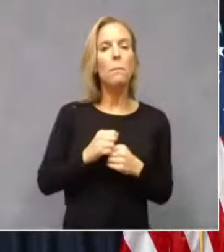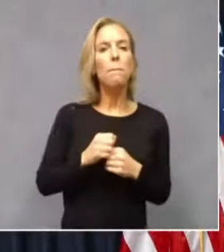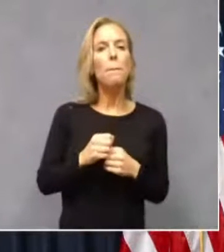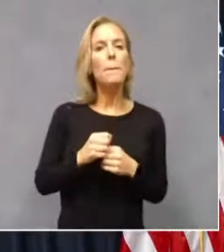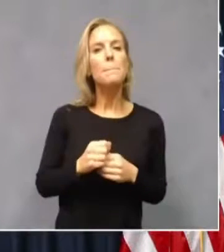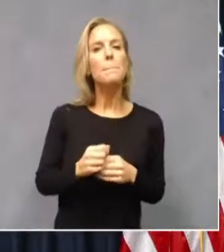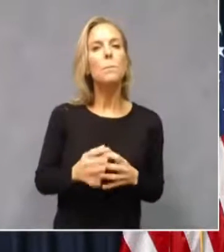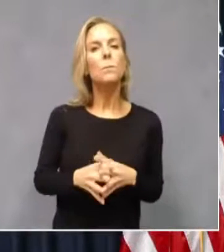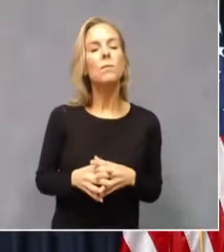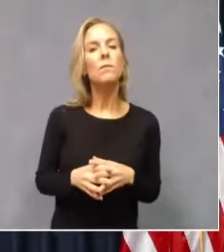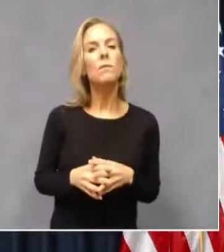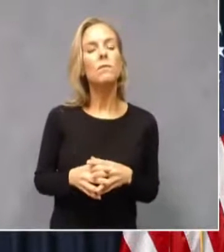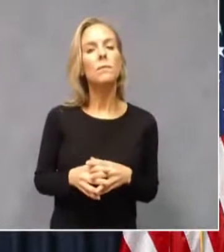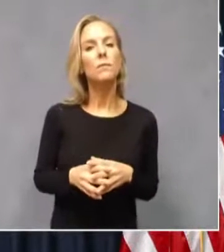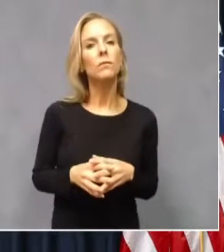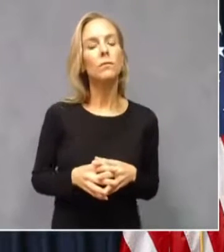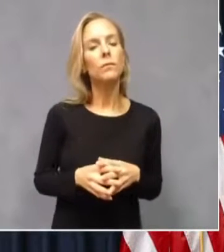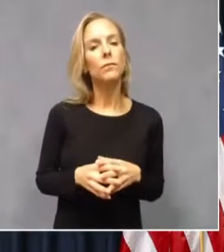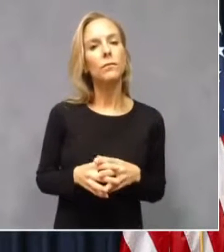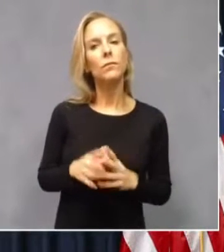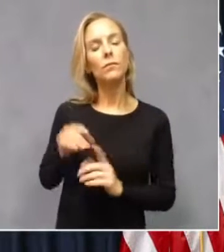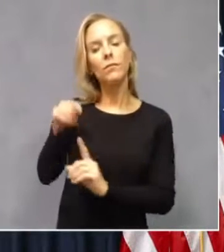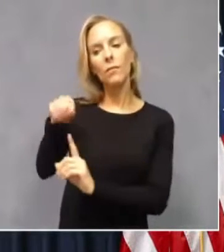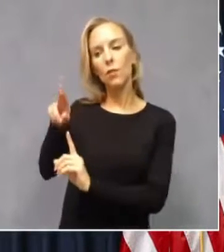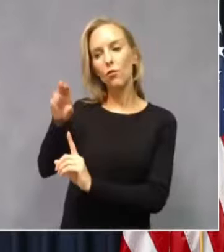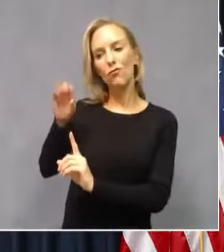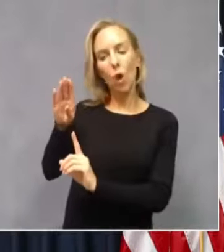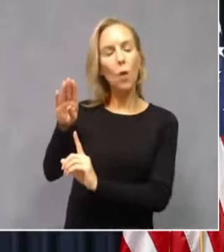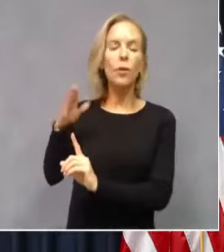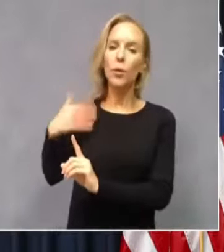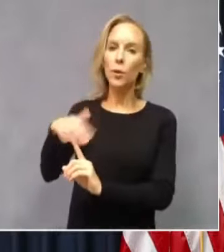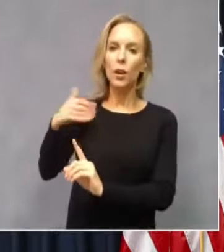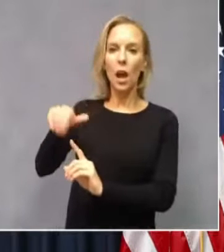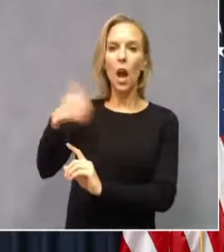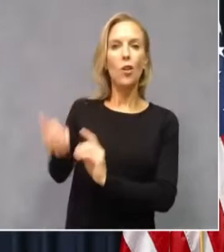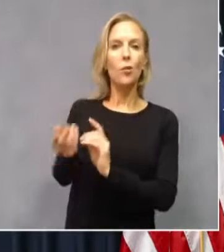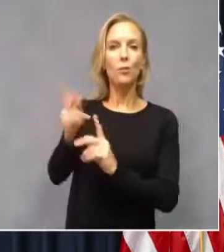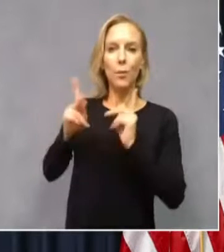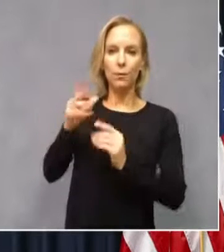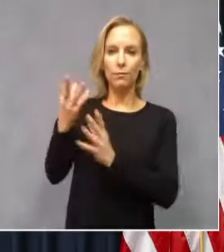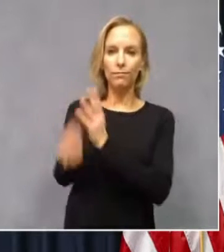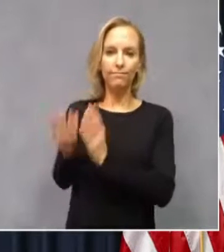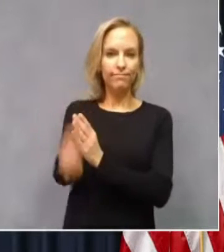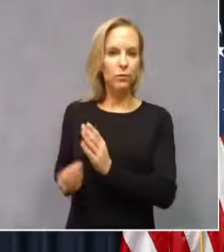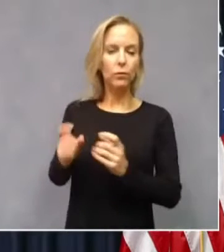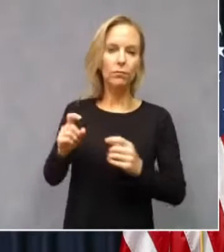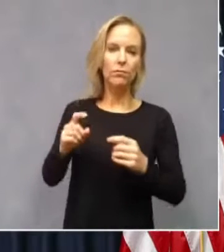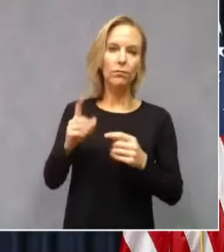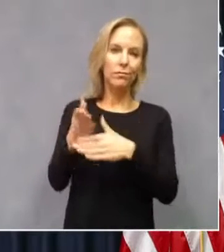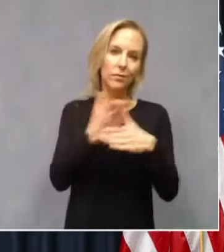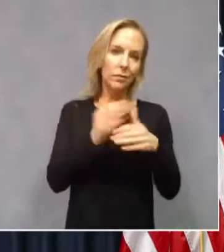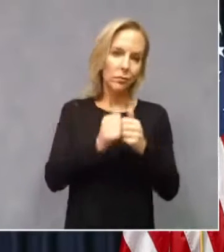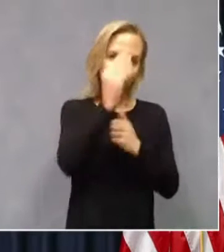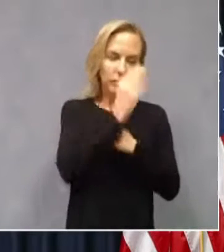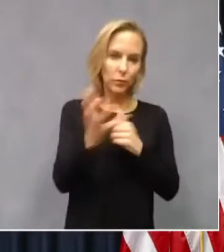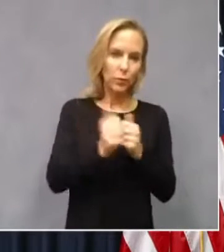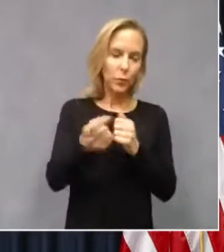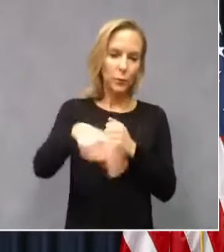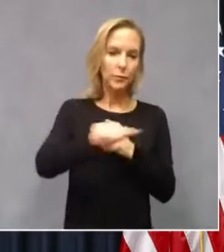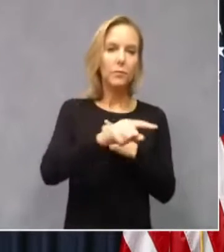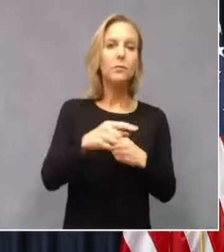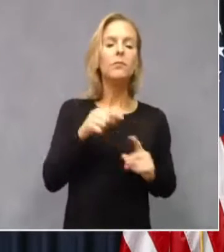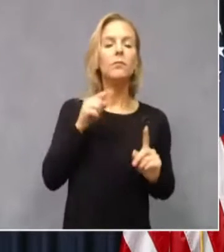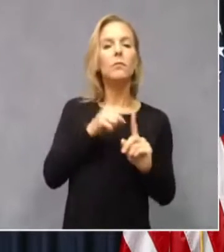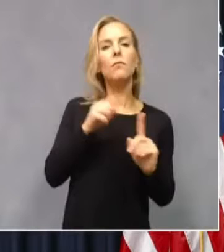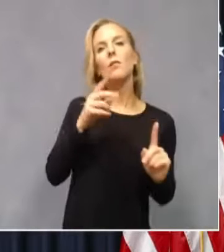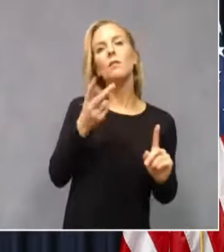In addition to Rob, we have some other loss to talk about today. 2 more veterans at Thompson Hood Veteran Center